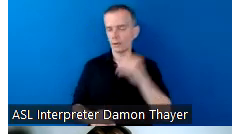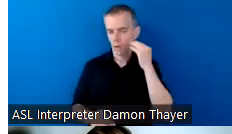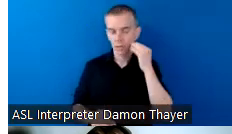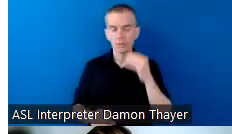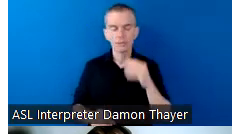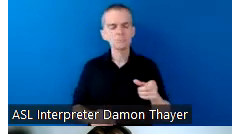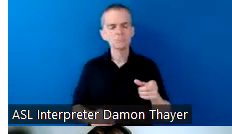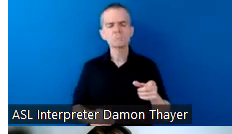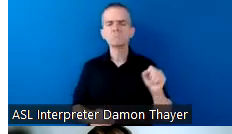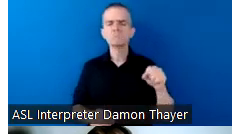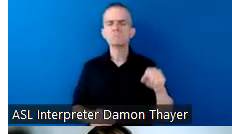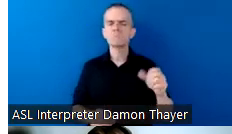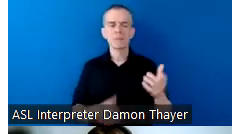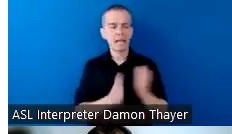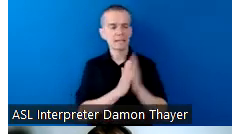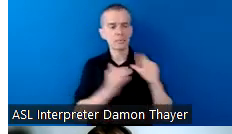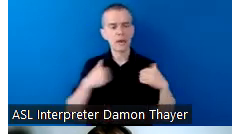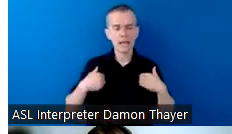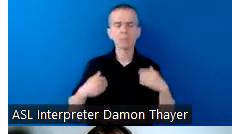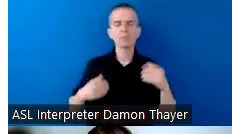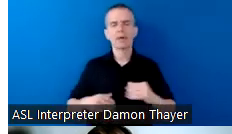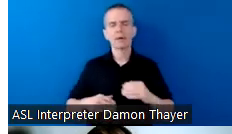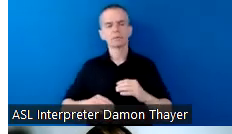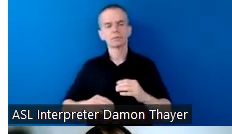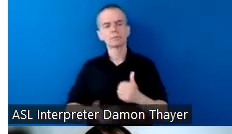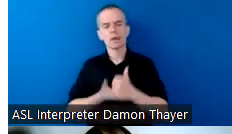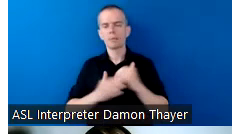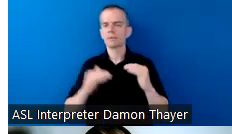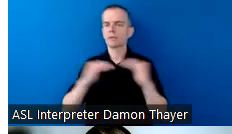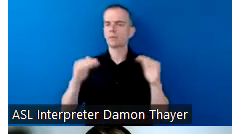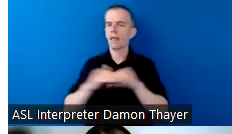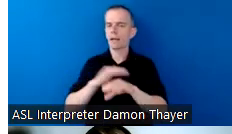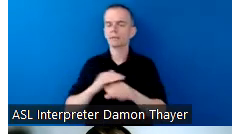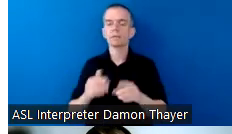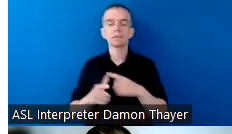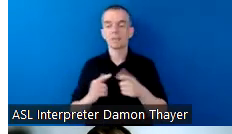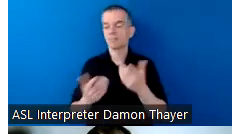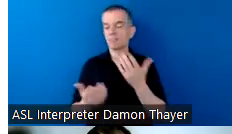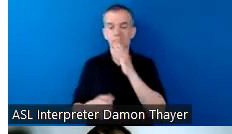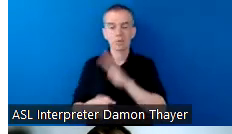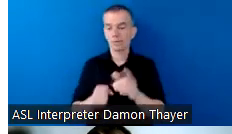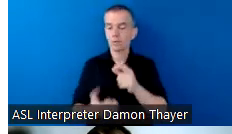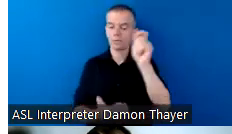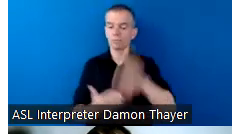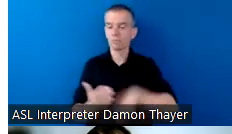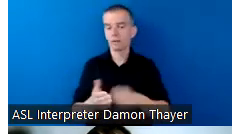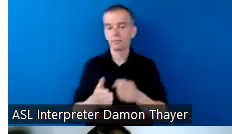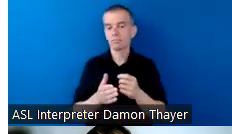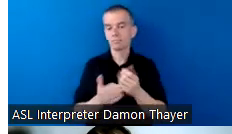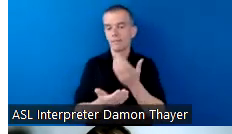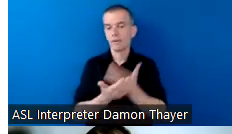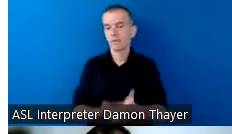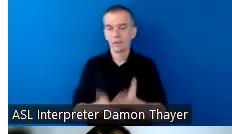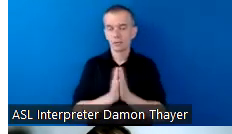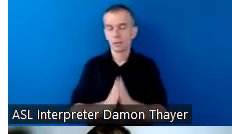I can verify these things, then you would be qualified to write the reasonable accommodation request. Even if if you feel